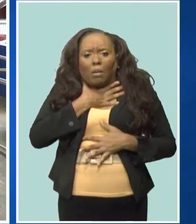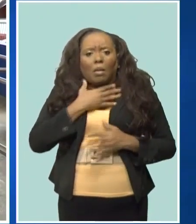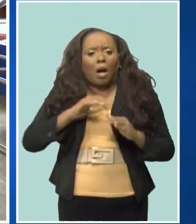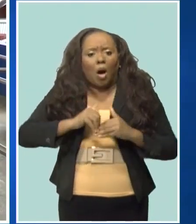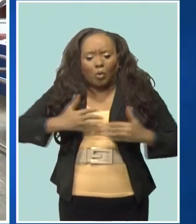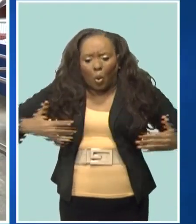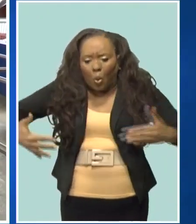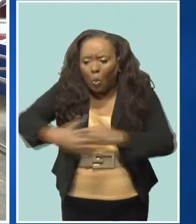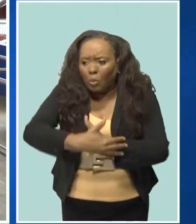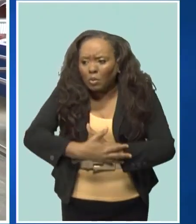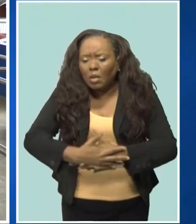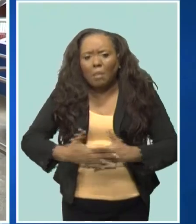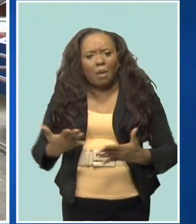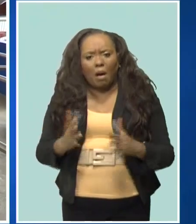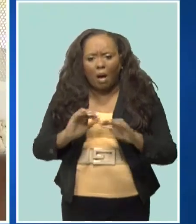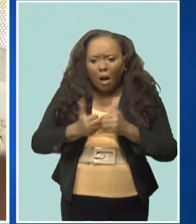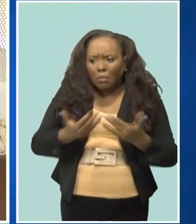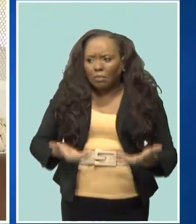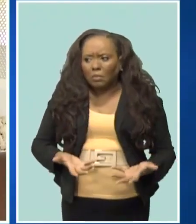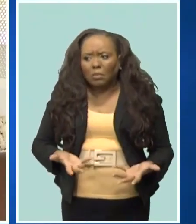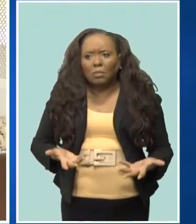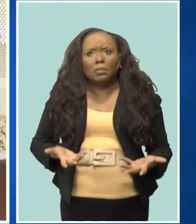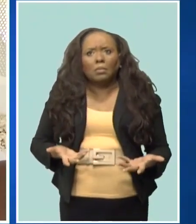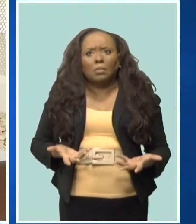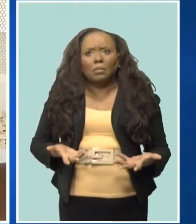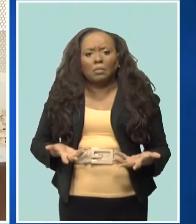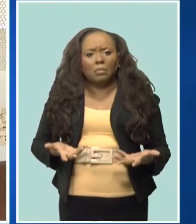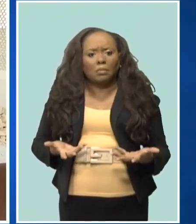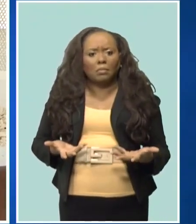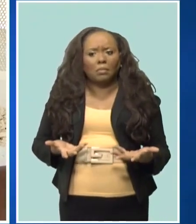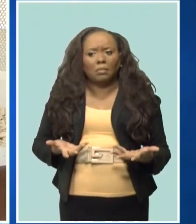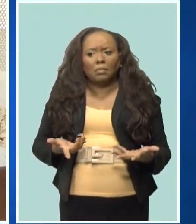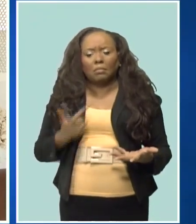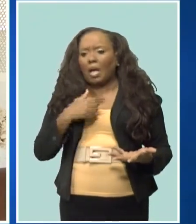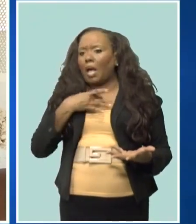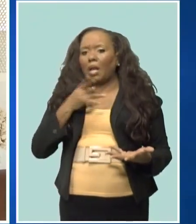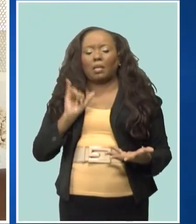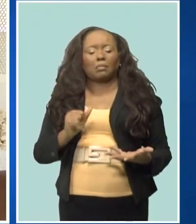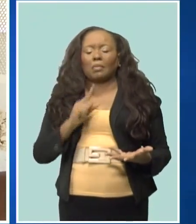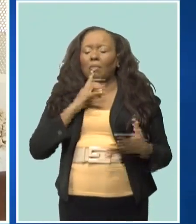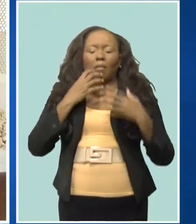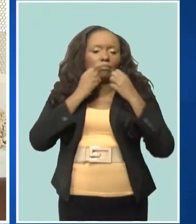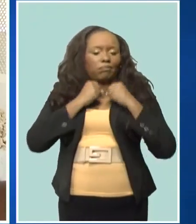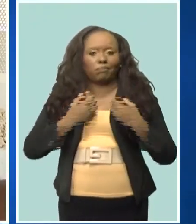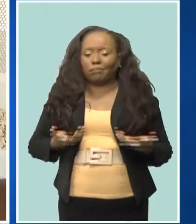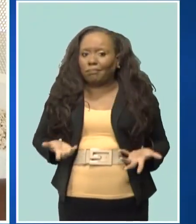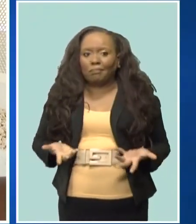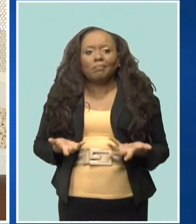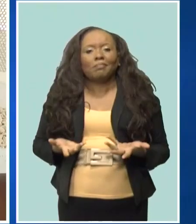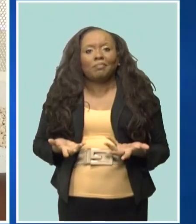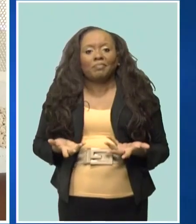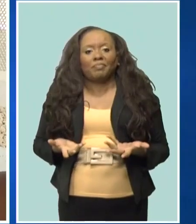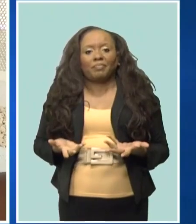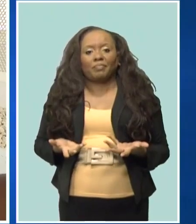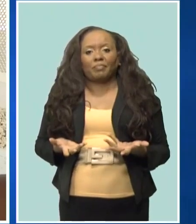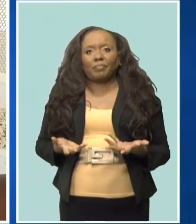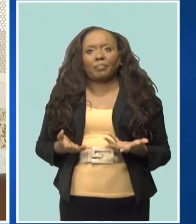them and so on. Yeah, I like it. I love it. It's